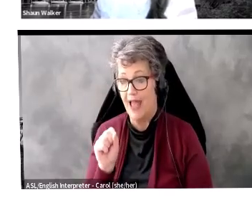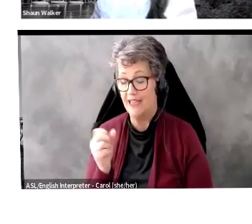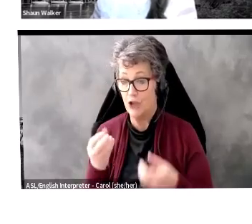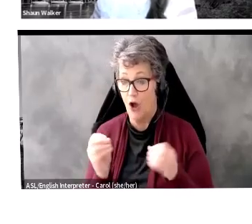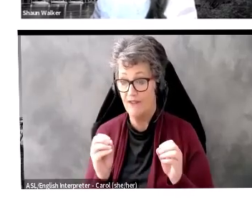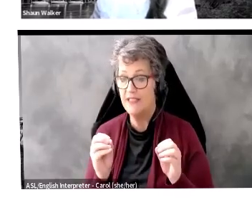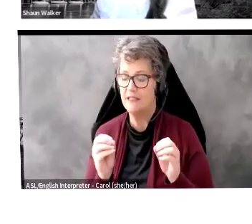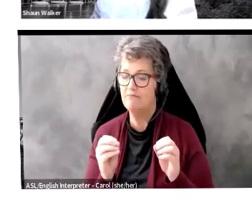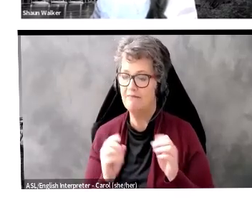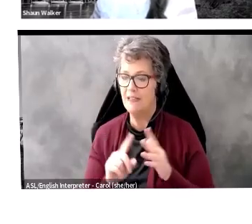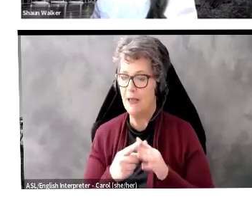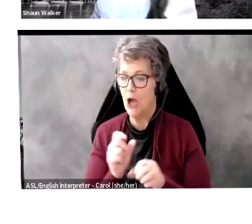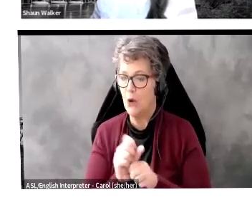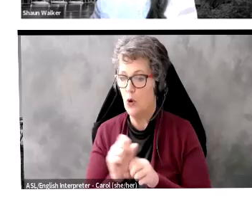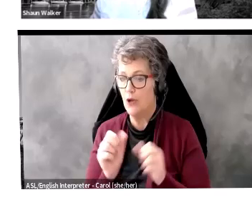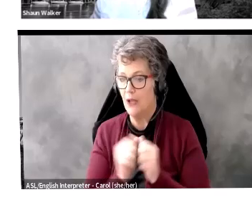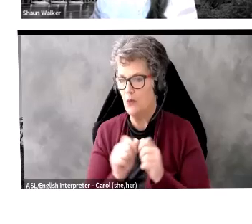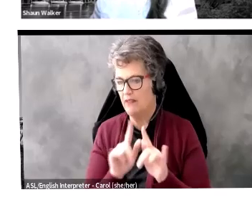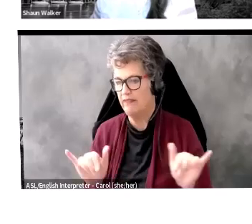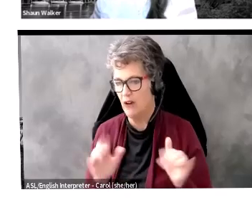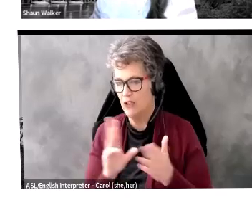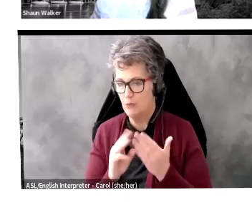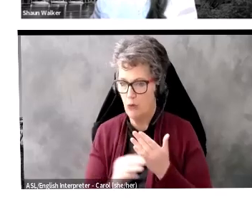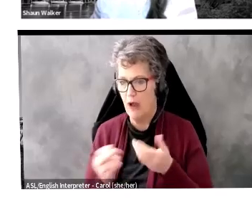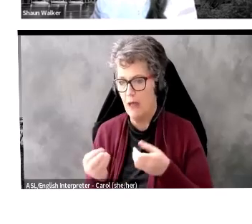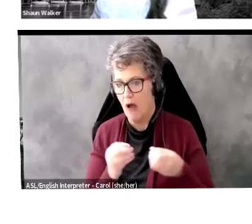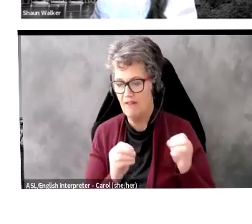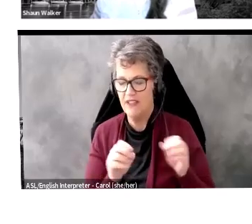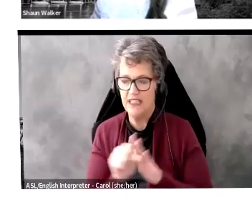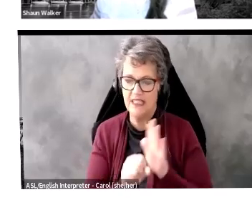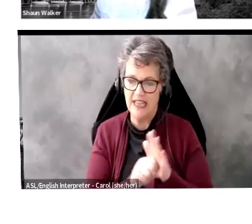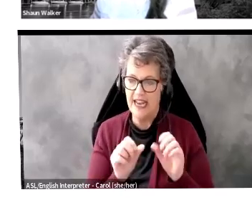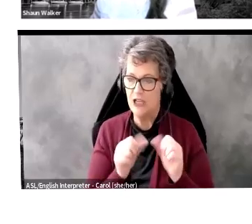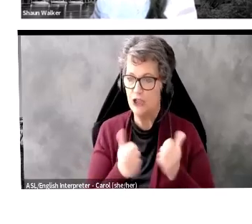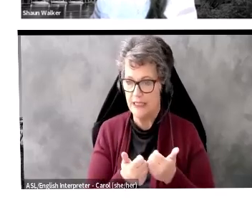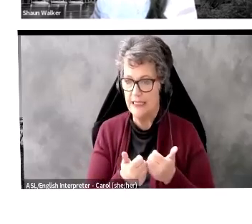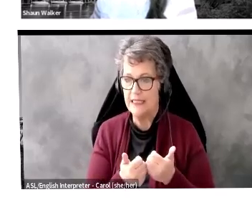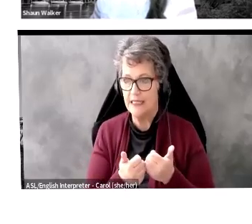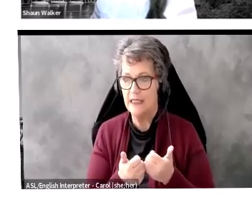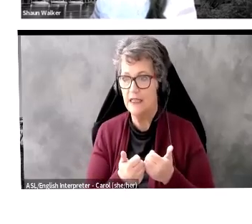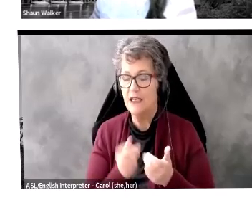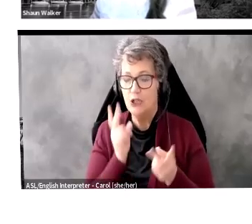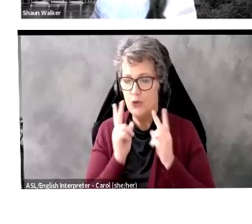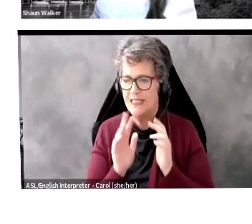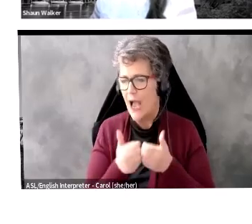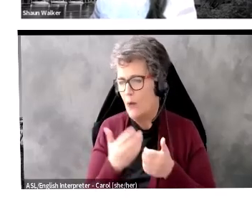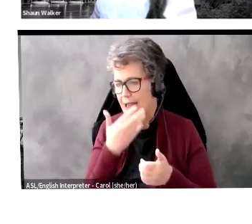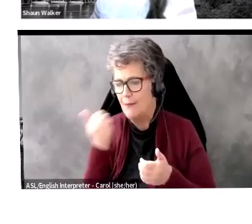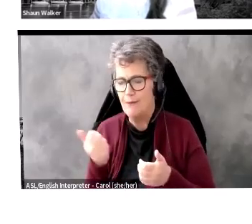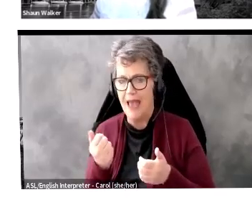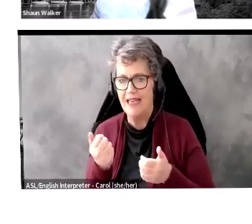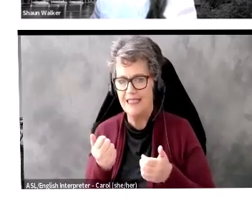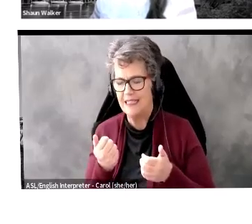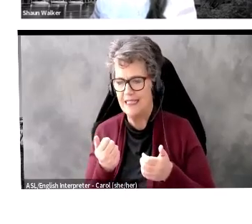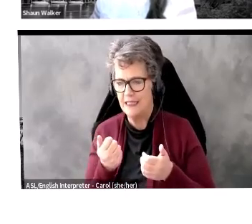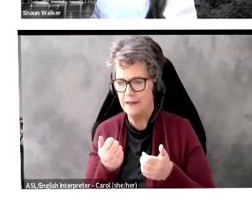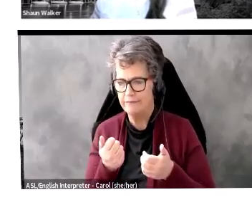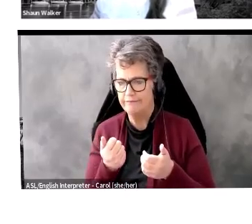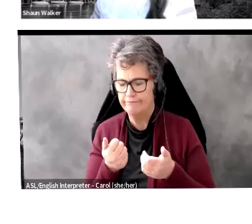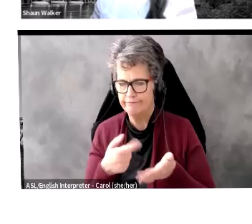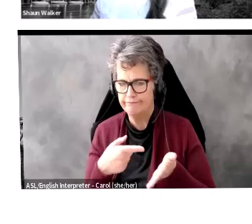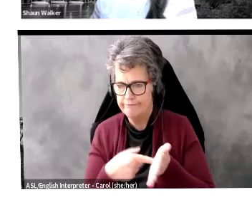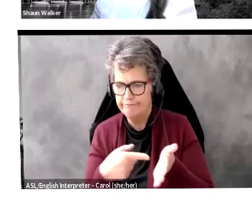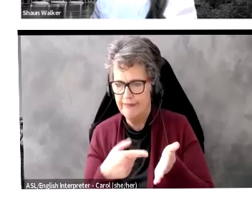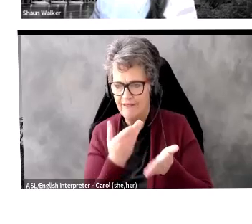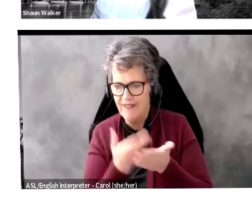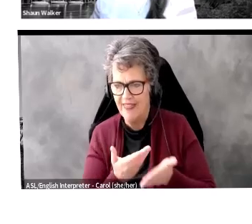begun working with various program offices and state agencies to see how we can best place validations to